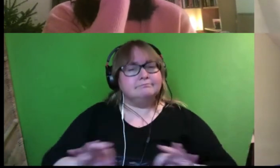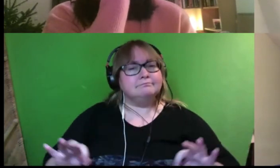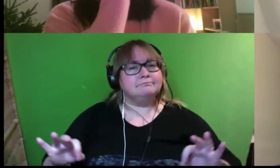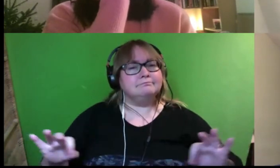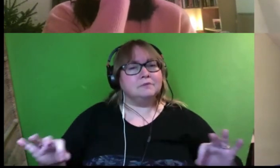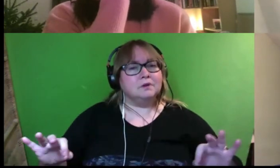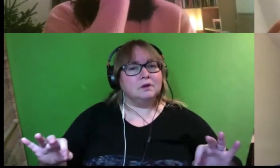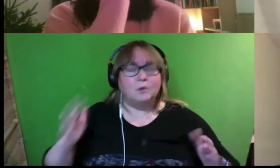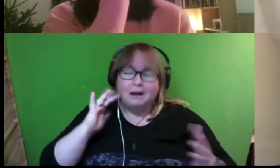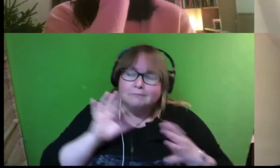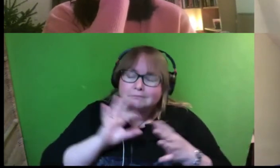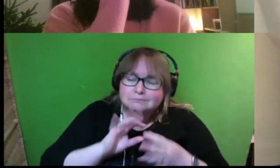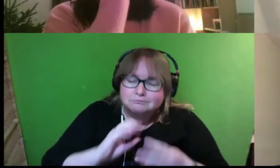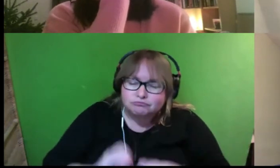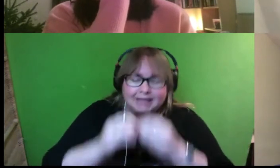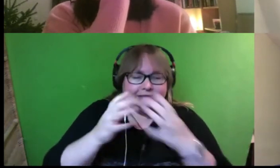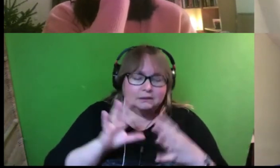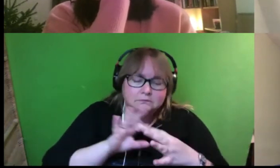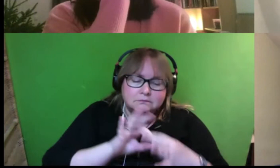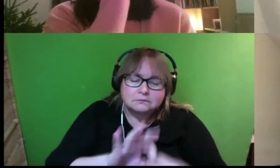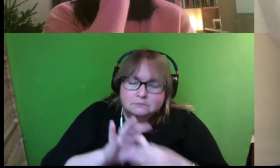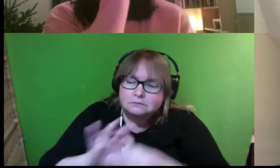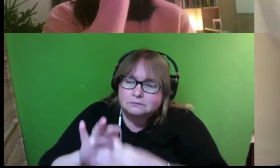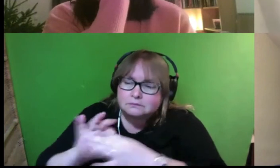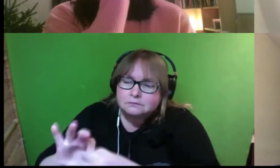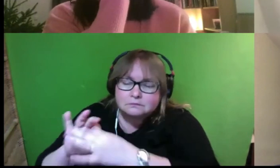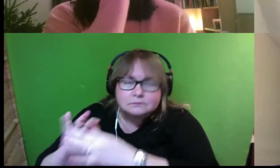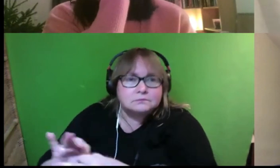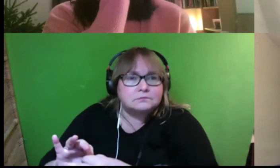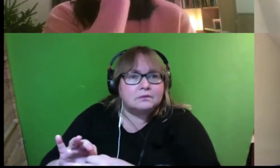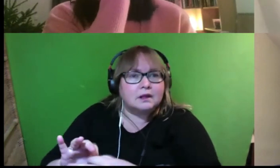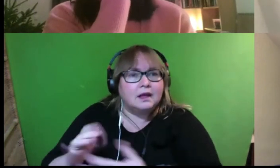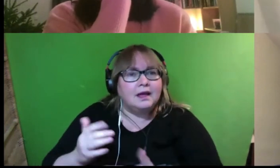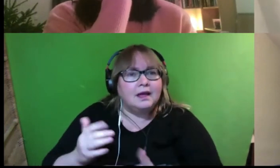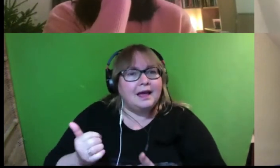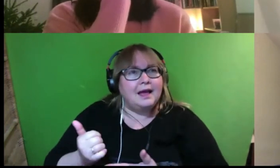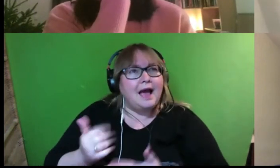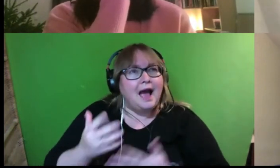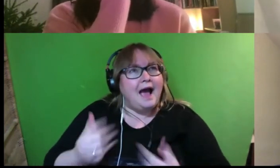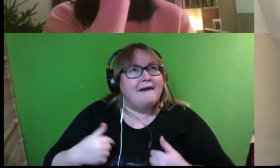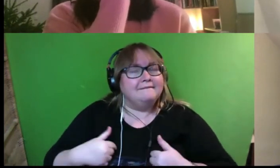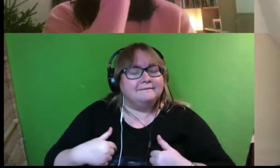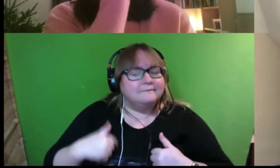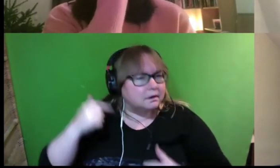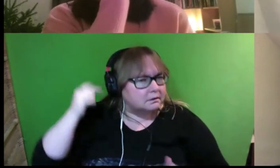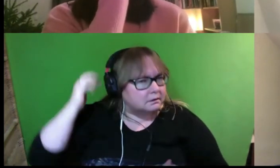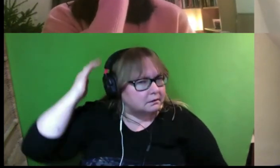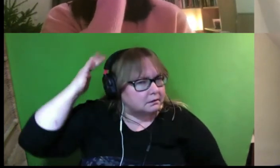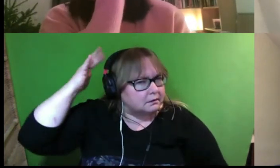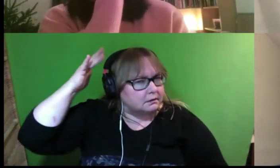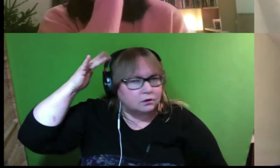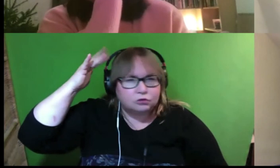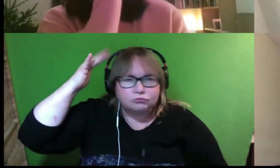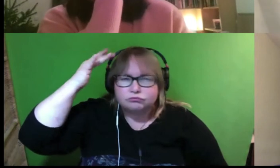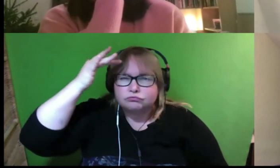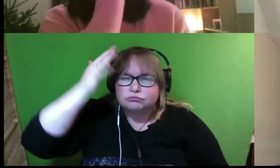certain people, I'm using it as an opportunity to clarify thought with another person. So